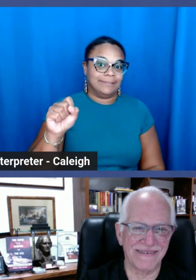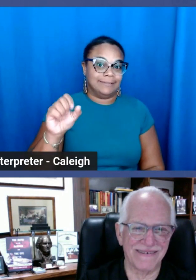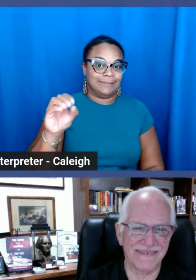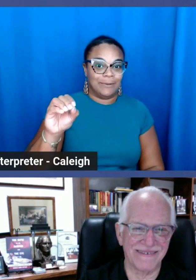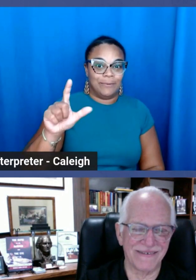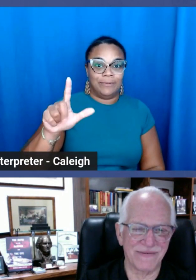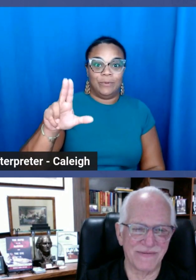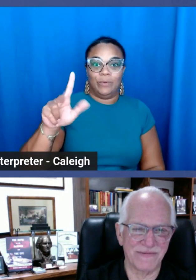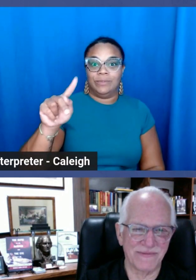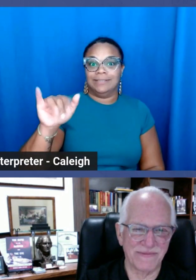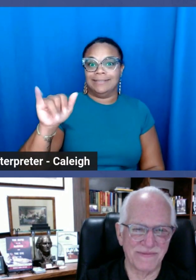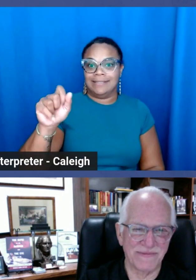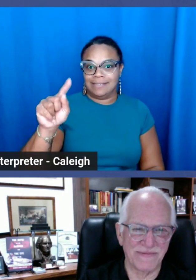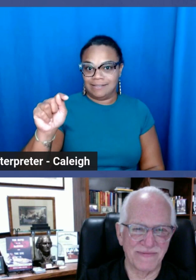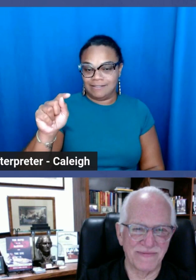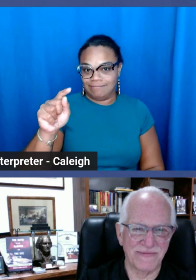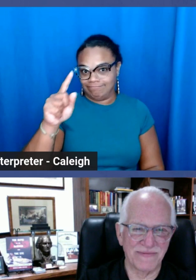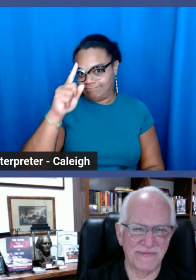First Amendment.